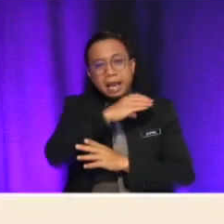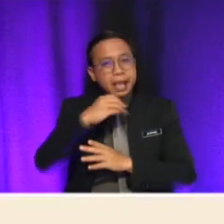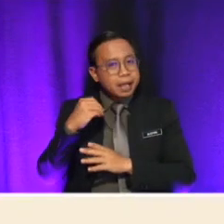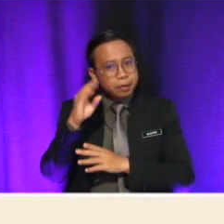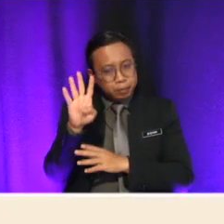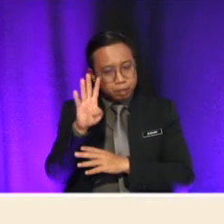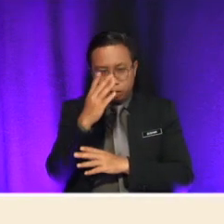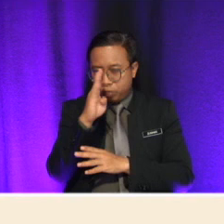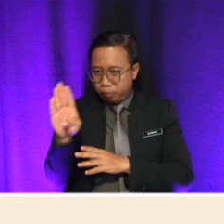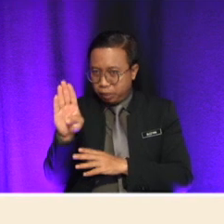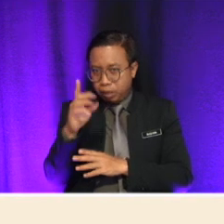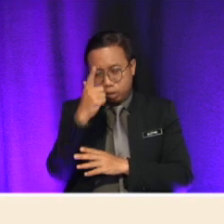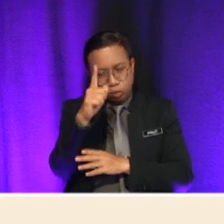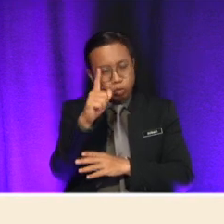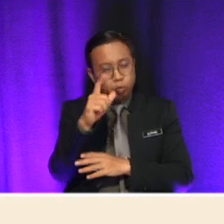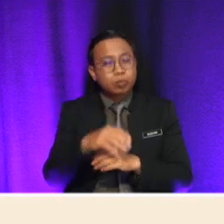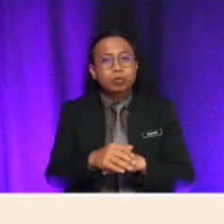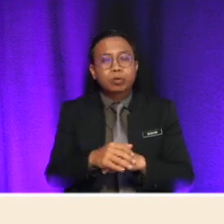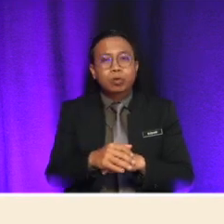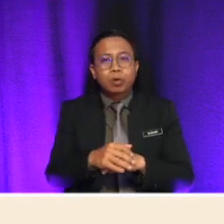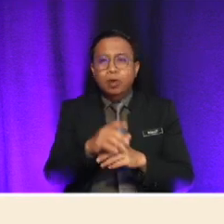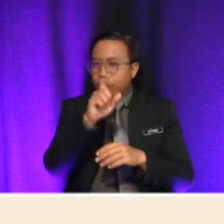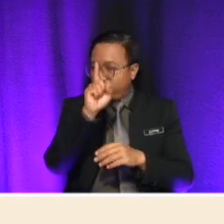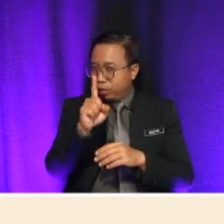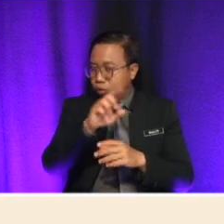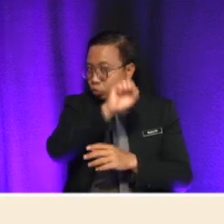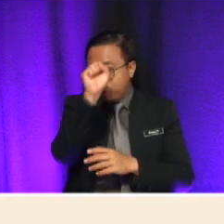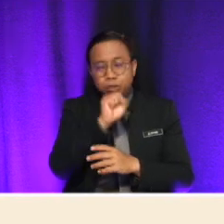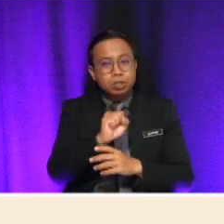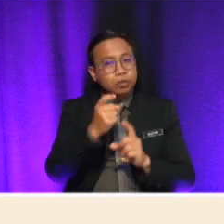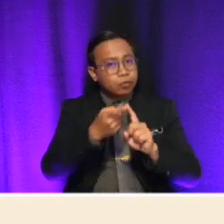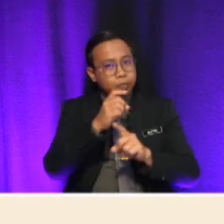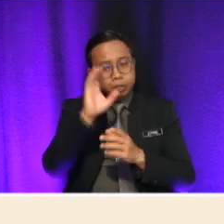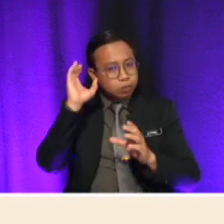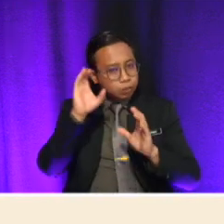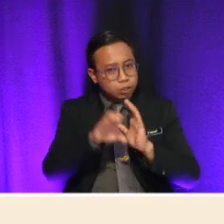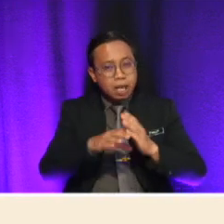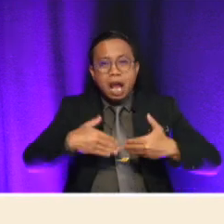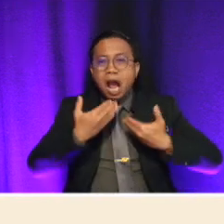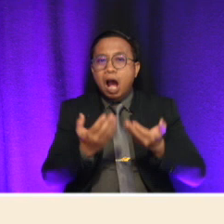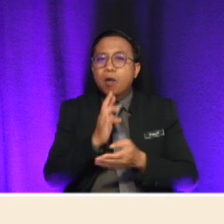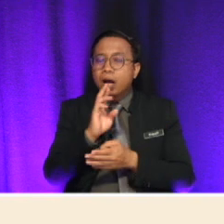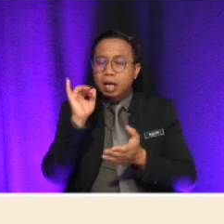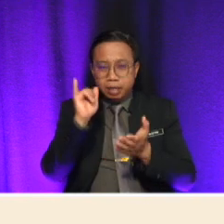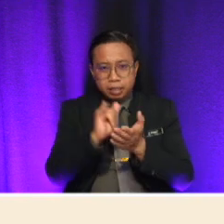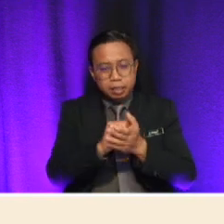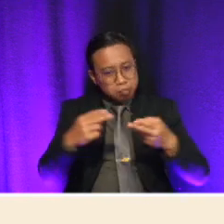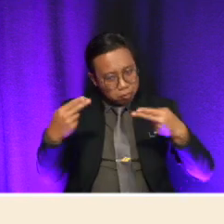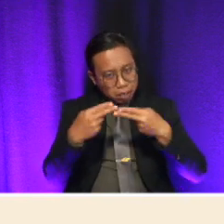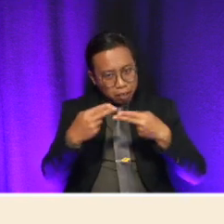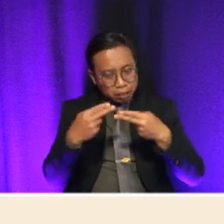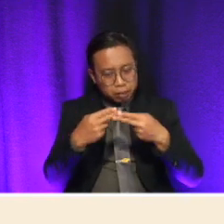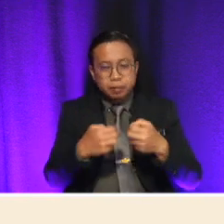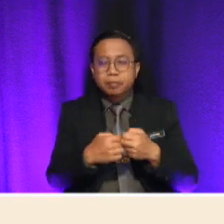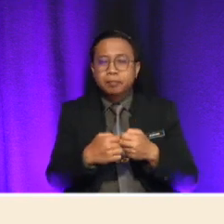look at these 2 pictures. Now, my first question is based on this picture. How are they connected? How are these 2